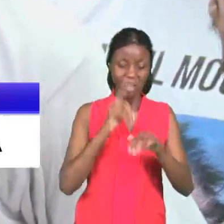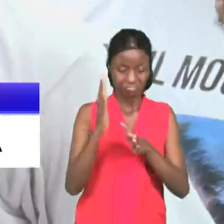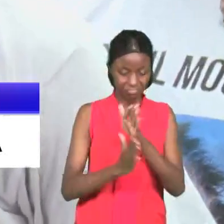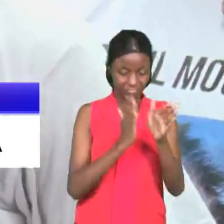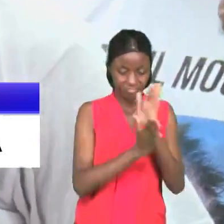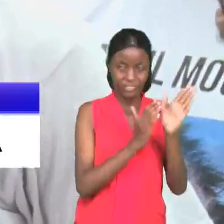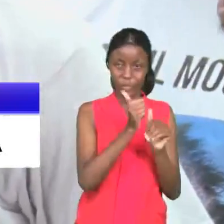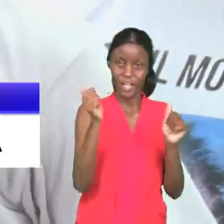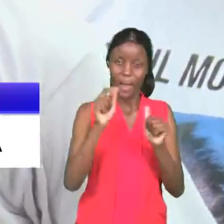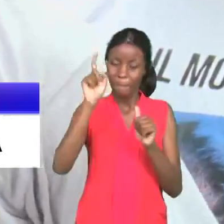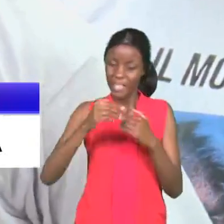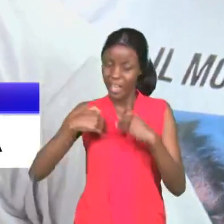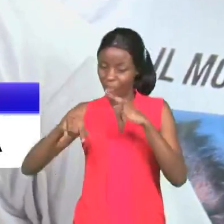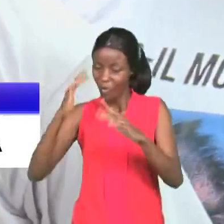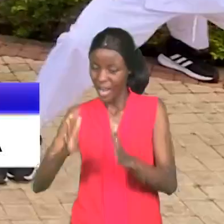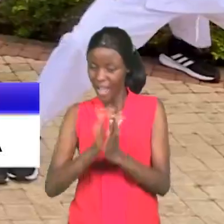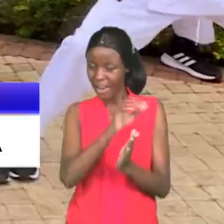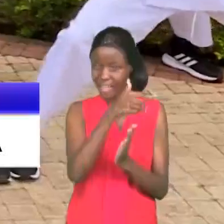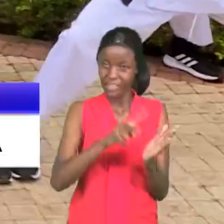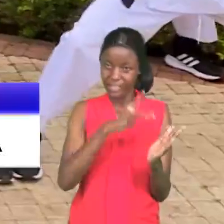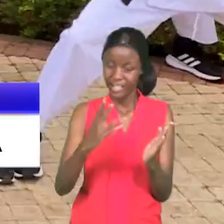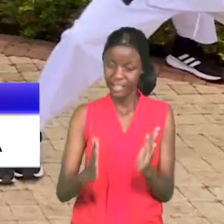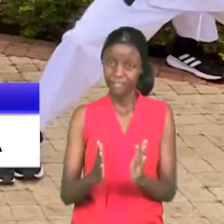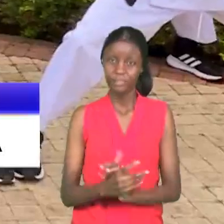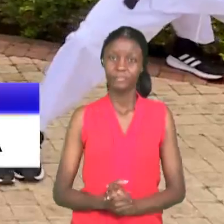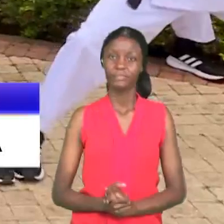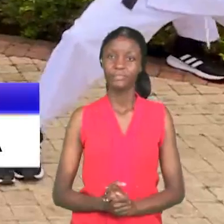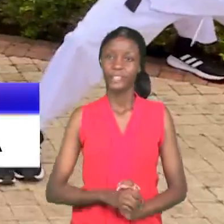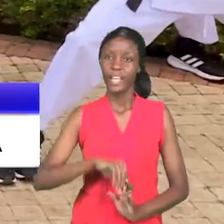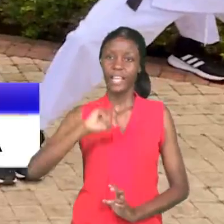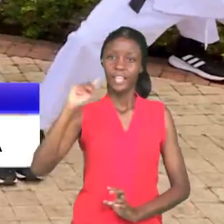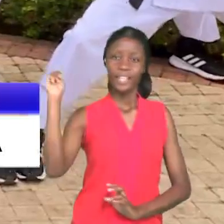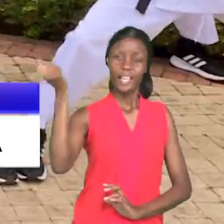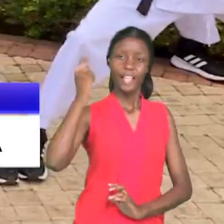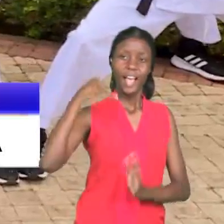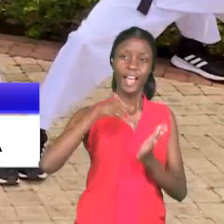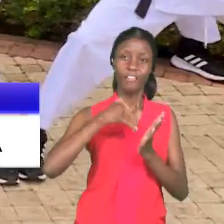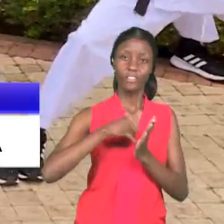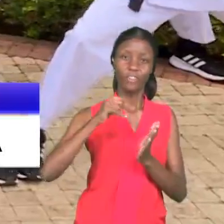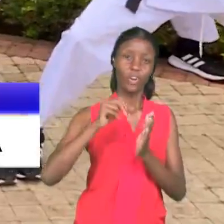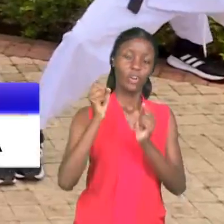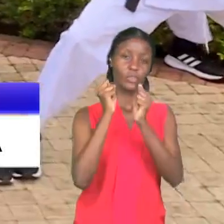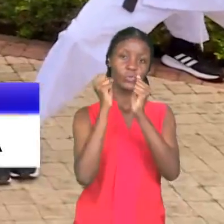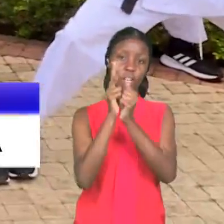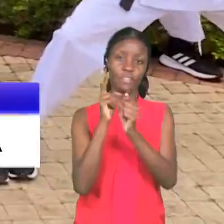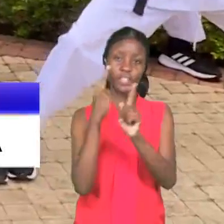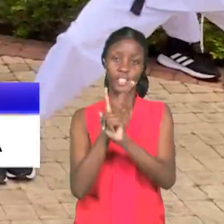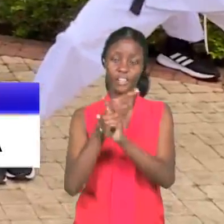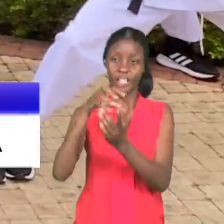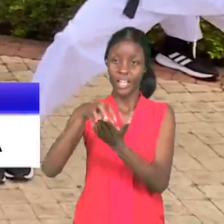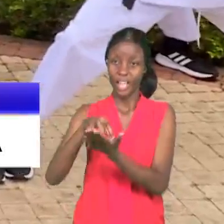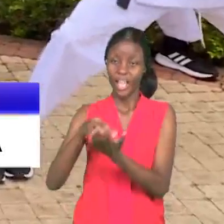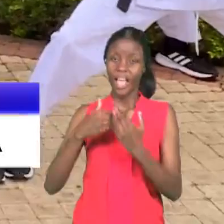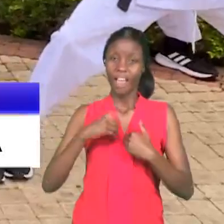michezo. Lazima kuwe na mshindi na aliyeshindwa. Kenya participated in 12 different categories with Gordon Ocheng and